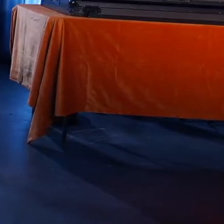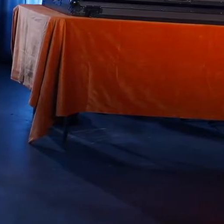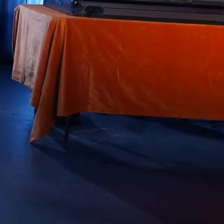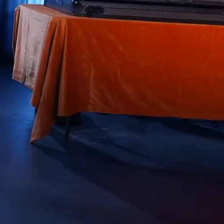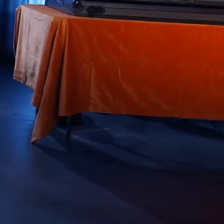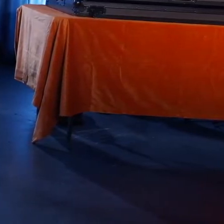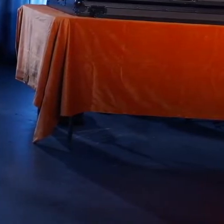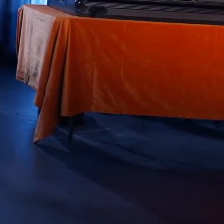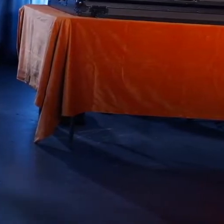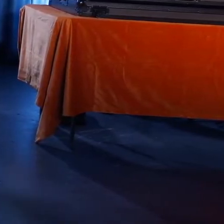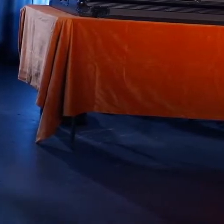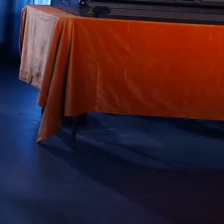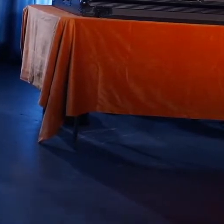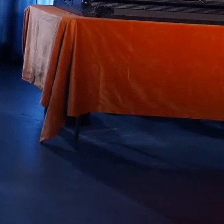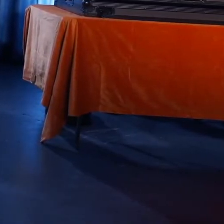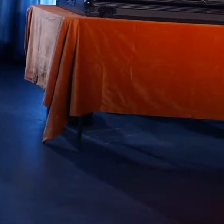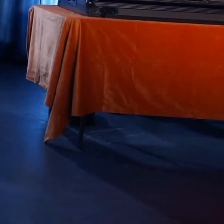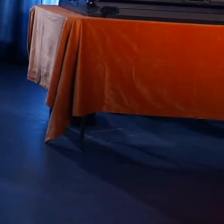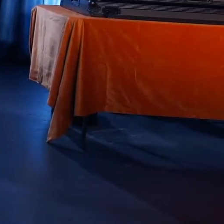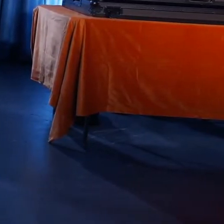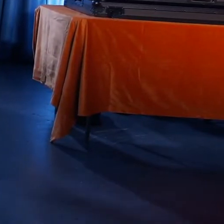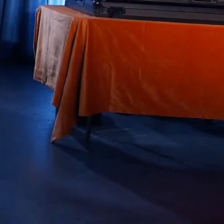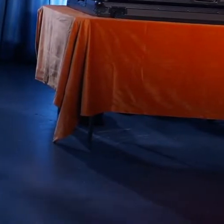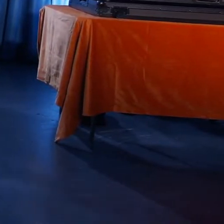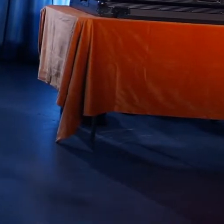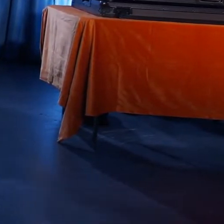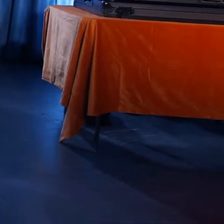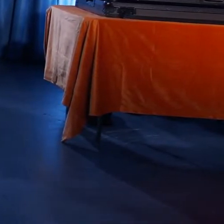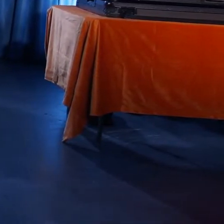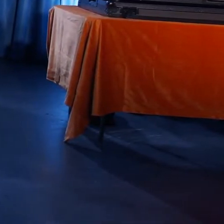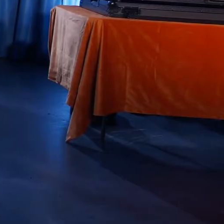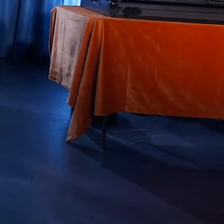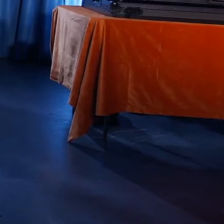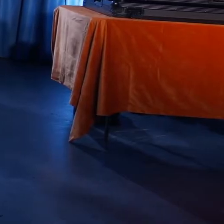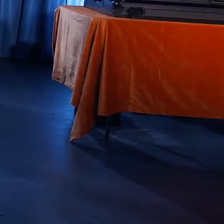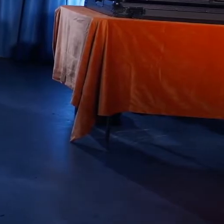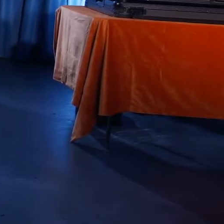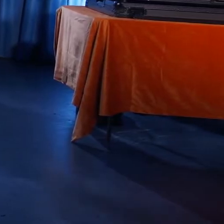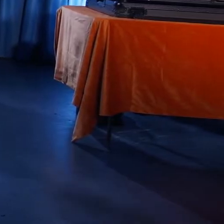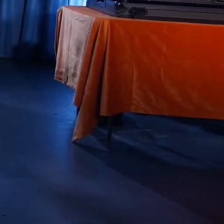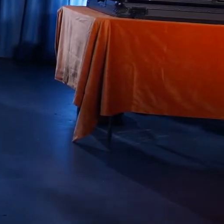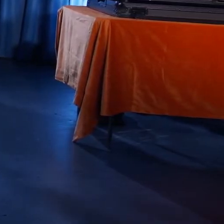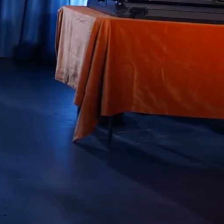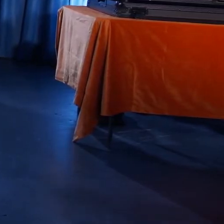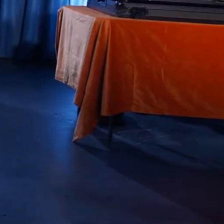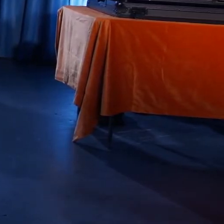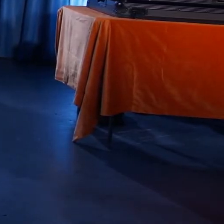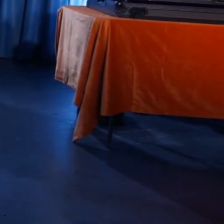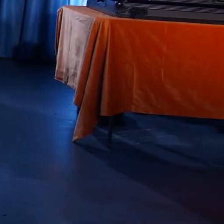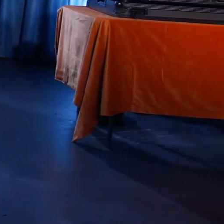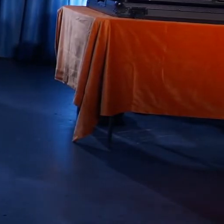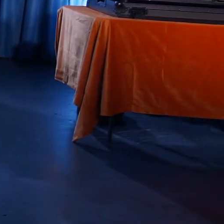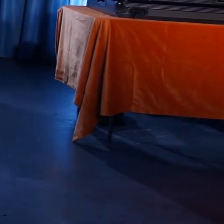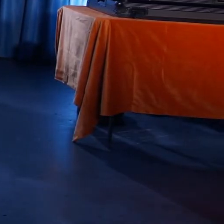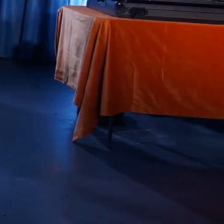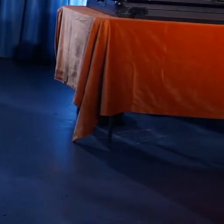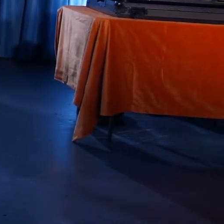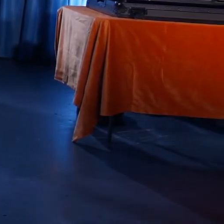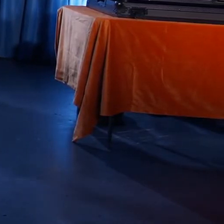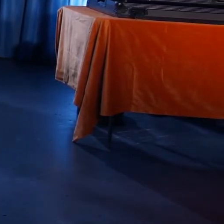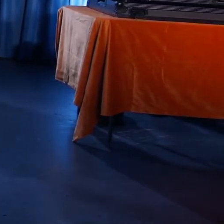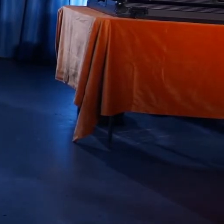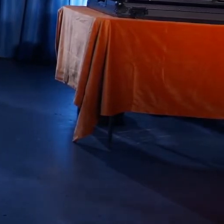his collaborations with many local arts organizations, including Emerge, Terrain, and Saranac Arts Projects, and others, have